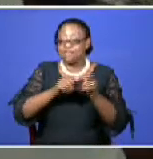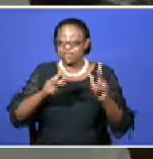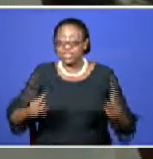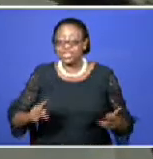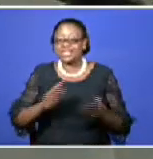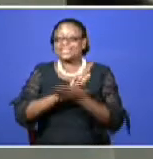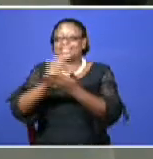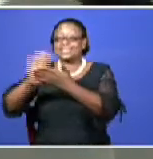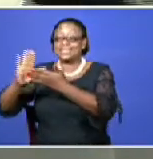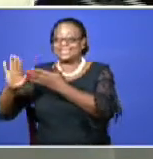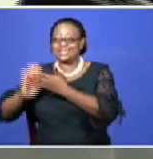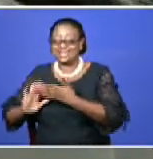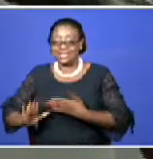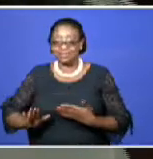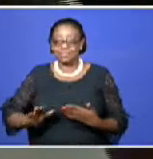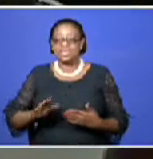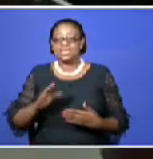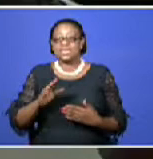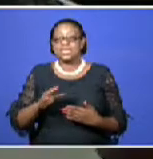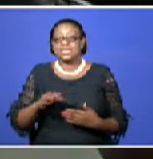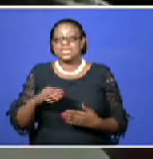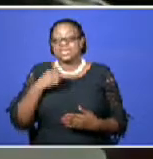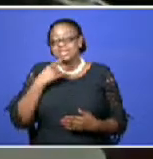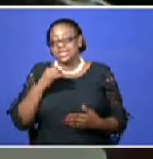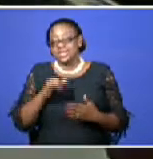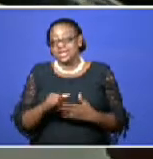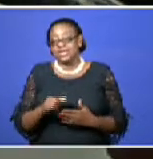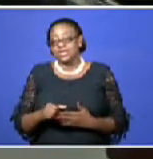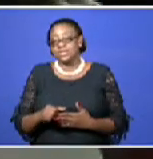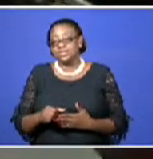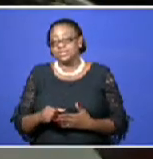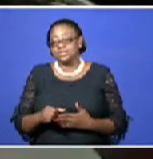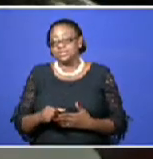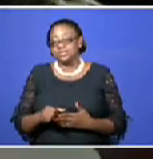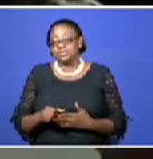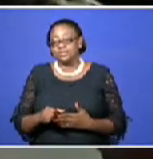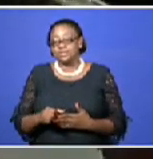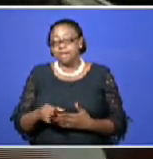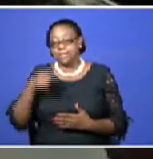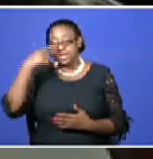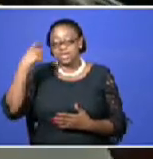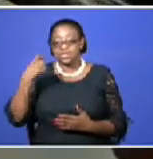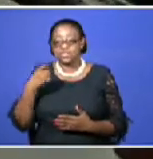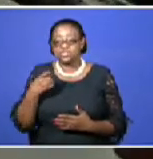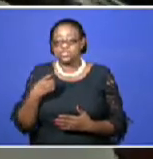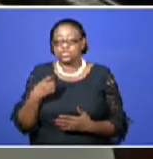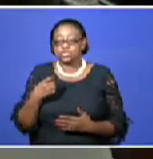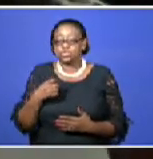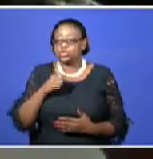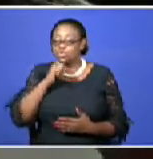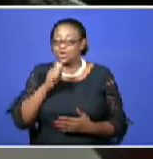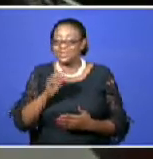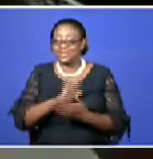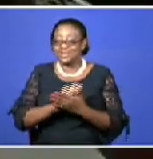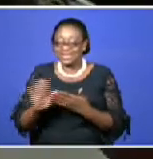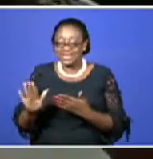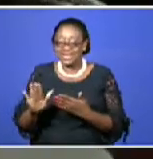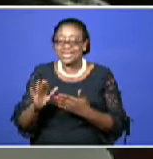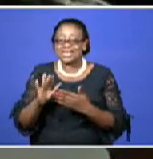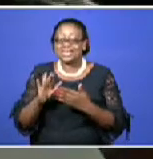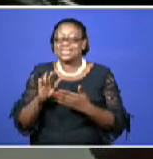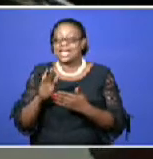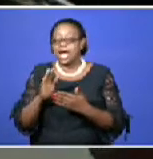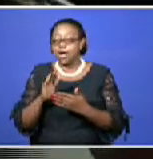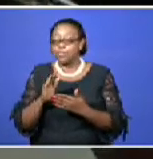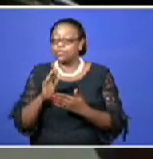things Mr. Anthony Ryan indicated is that because of the lack of proper housekeeping in some of our campuses,